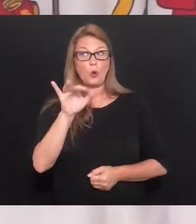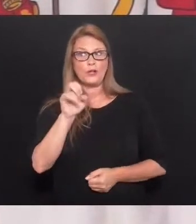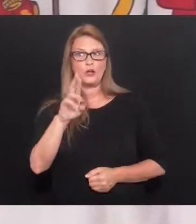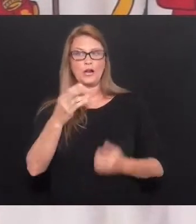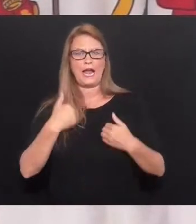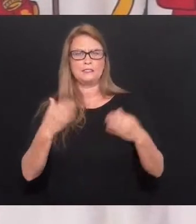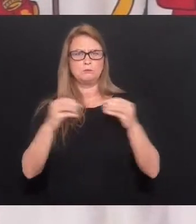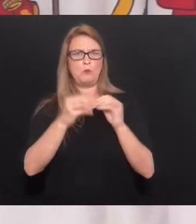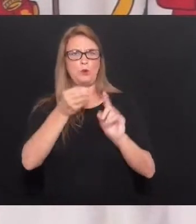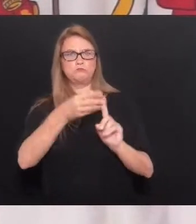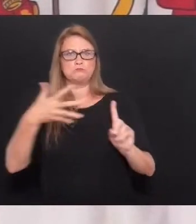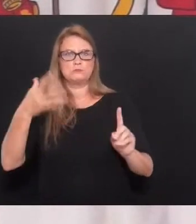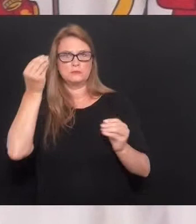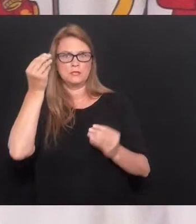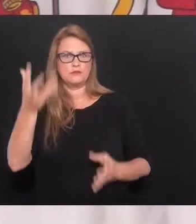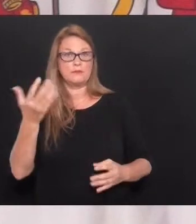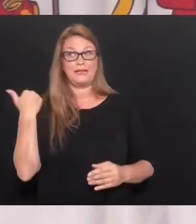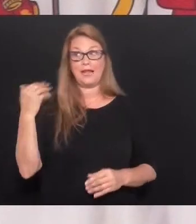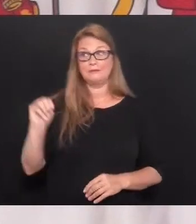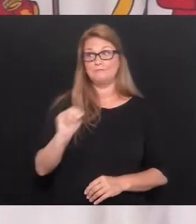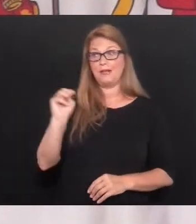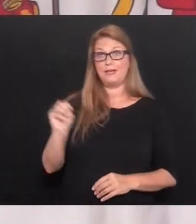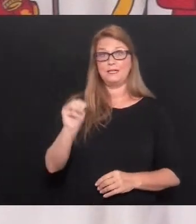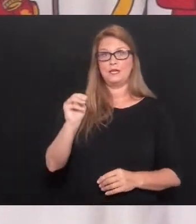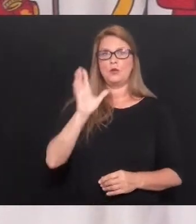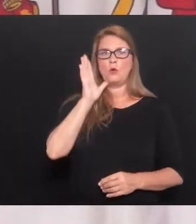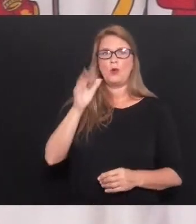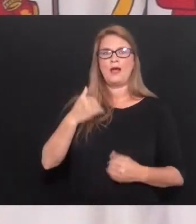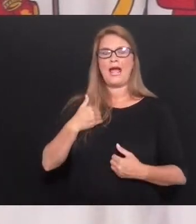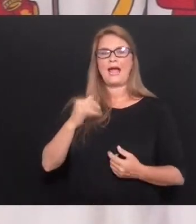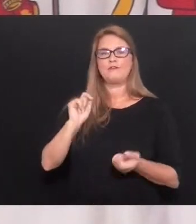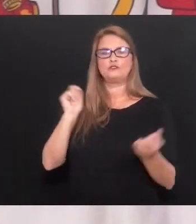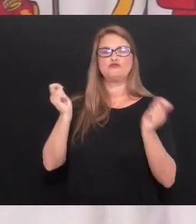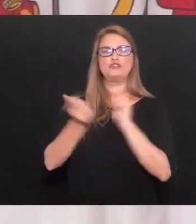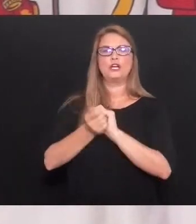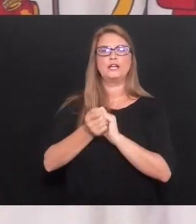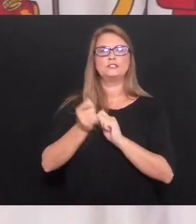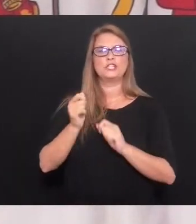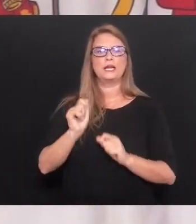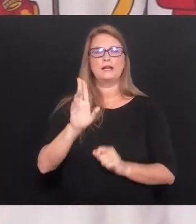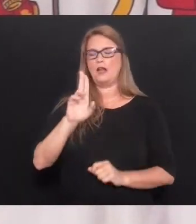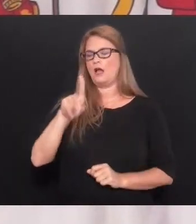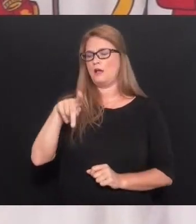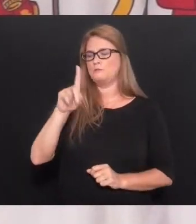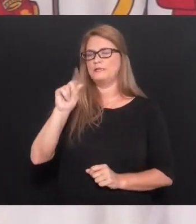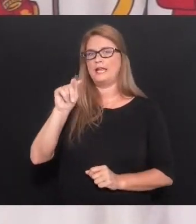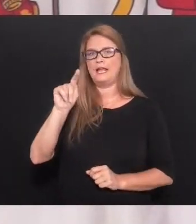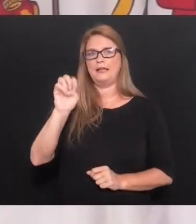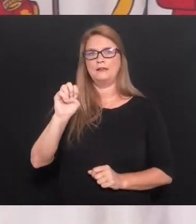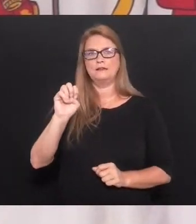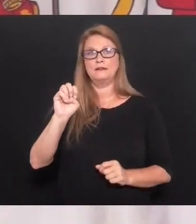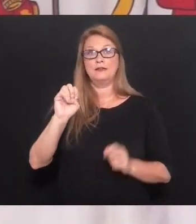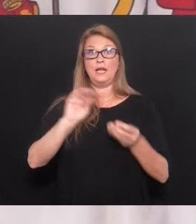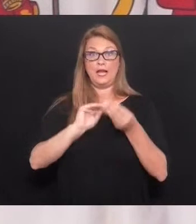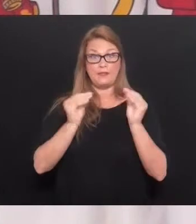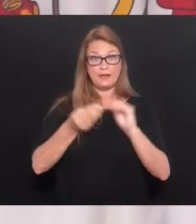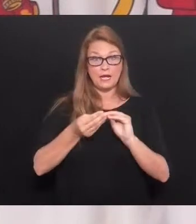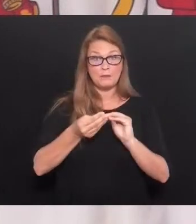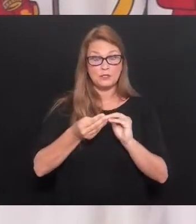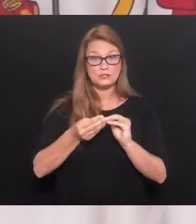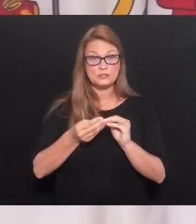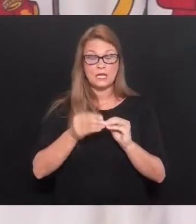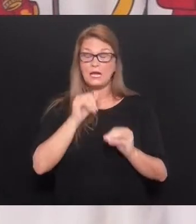on Monday that we could have some kind of tweak and update, in our numbers. I do not